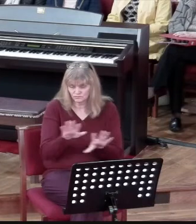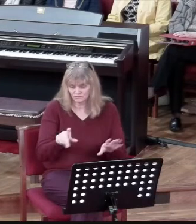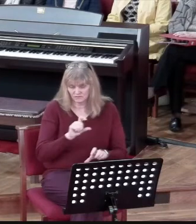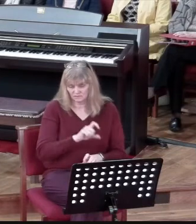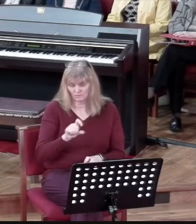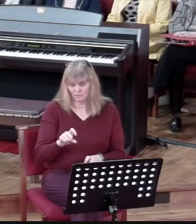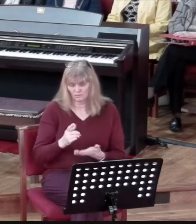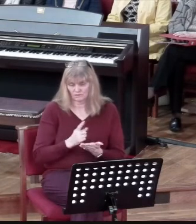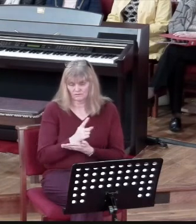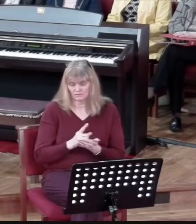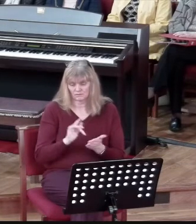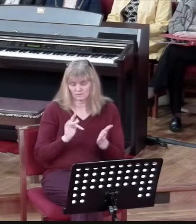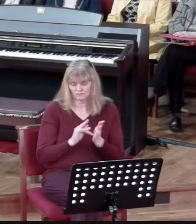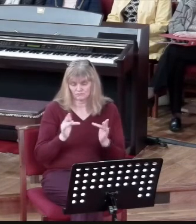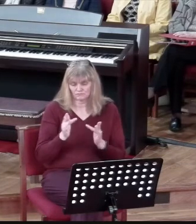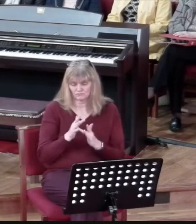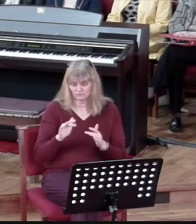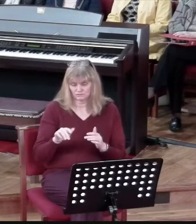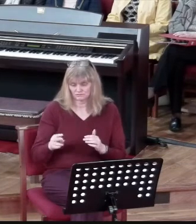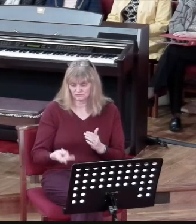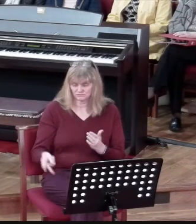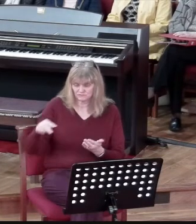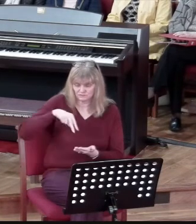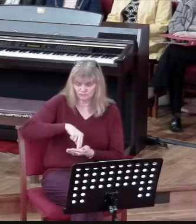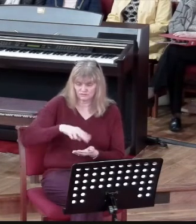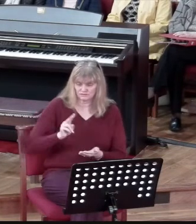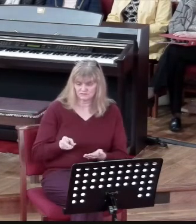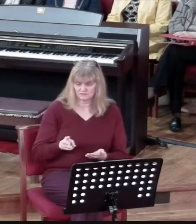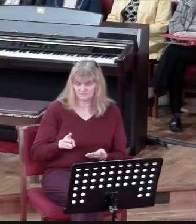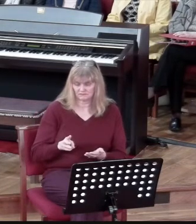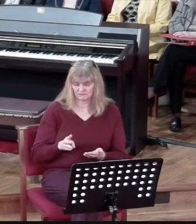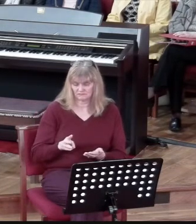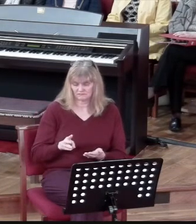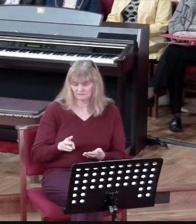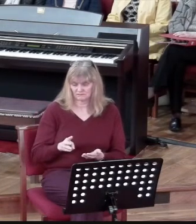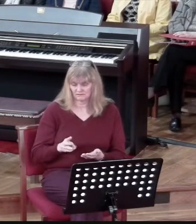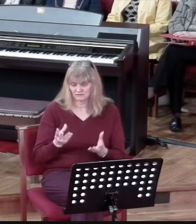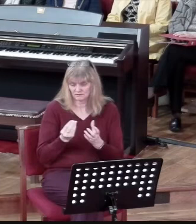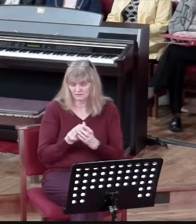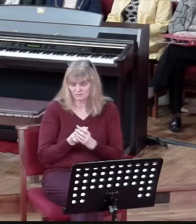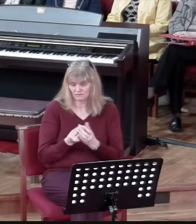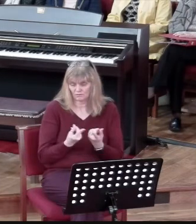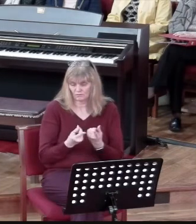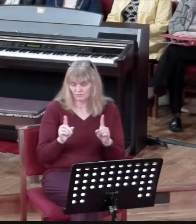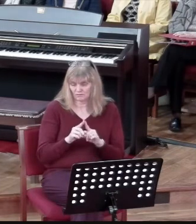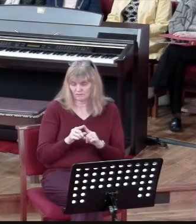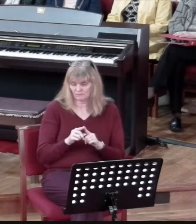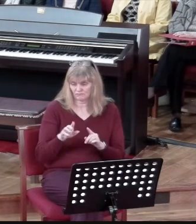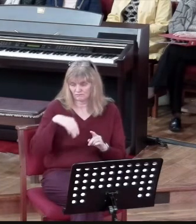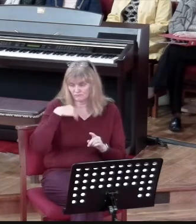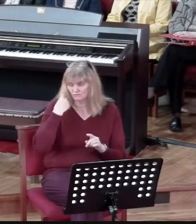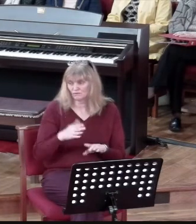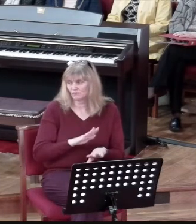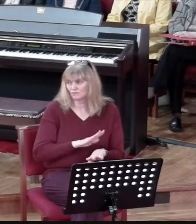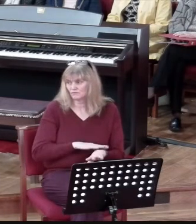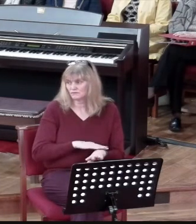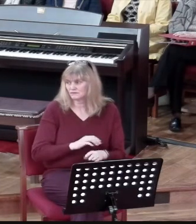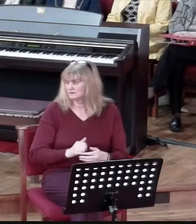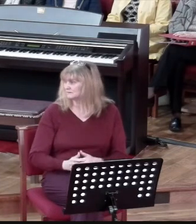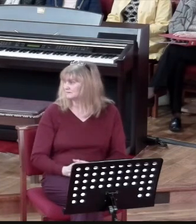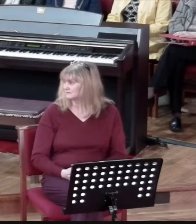Jesus. And we know that he's with us all the time. It's really, really important. Right, we'll try another